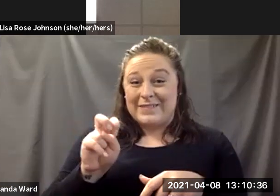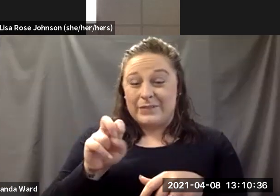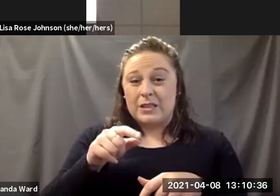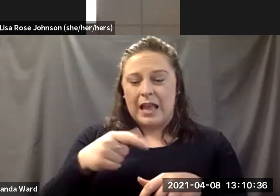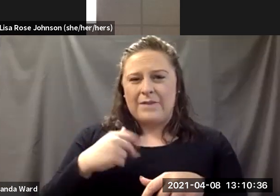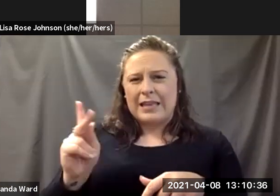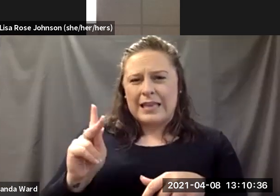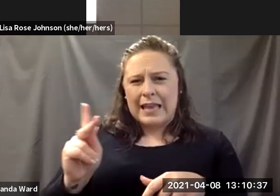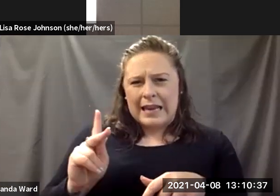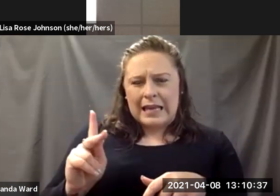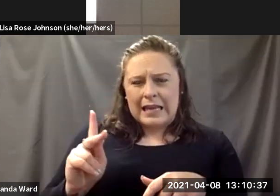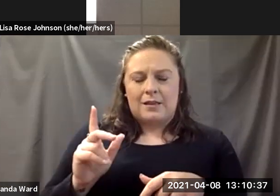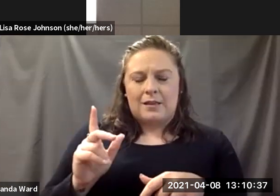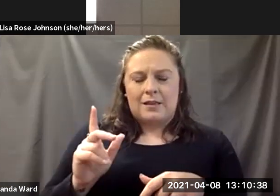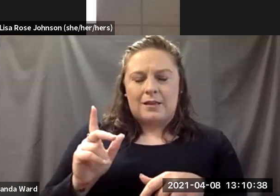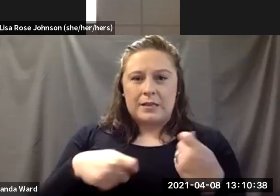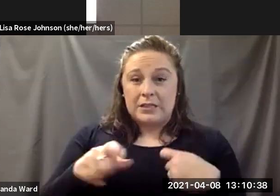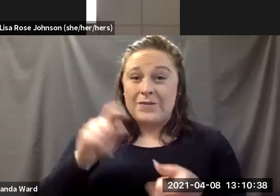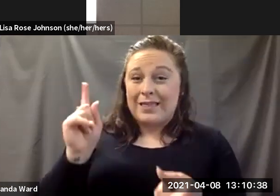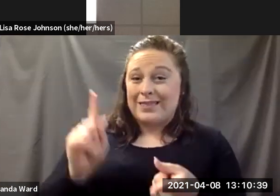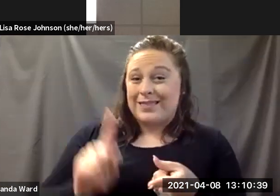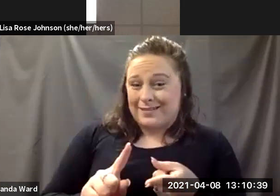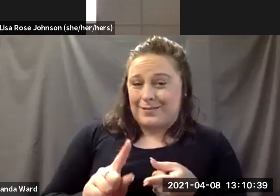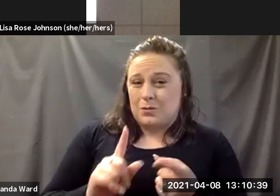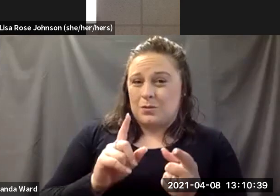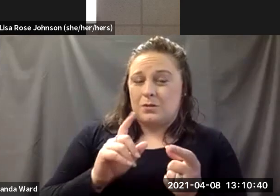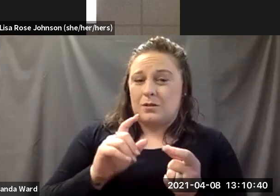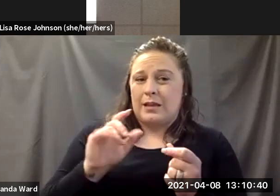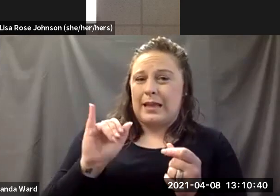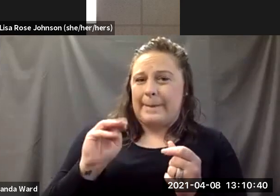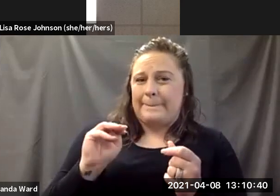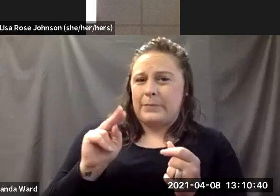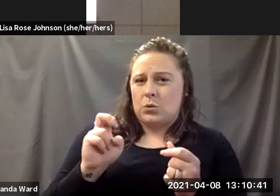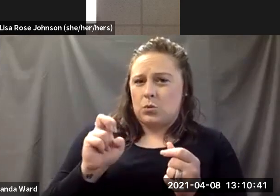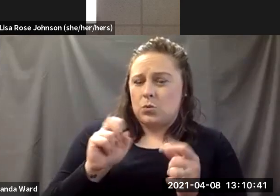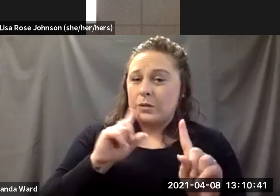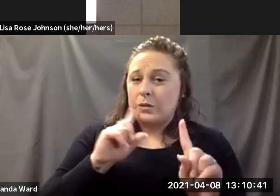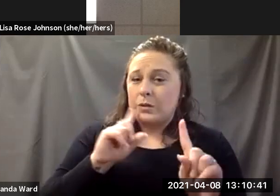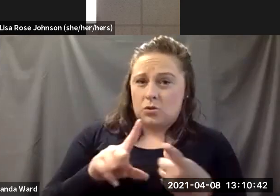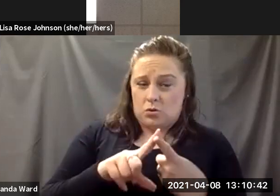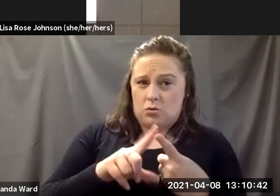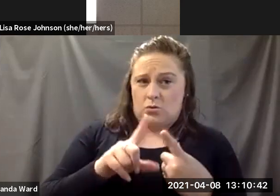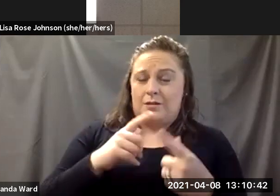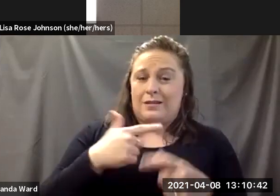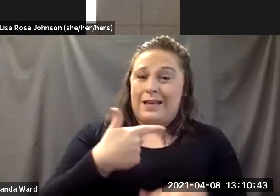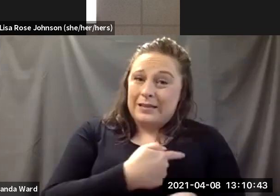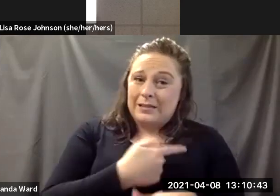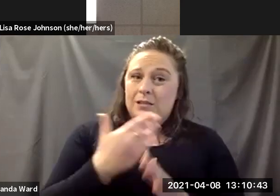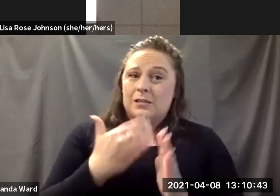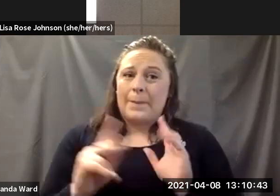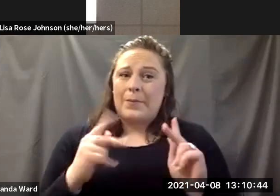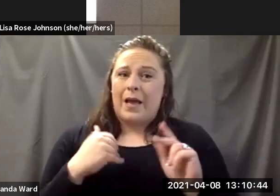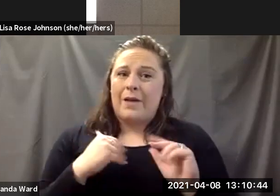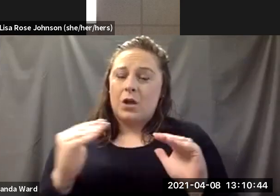are mounting less of an immune response to the vaccine. And we know that some people seem to have a slightly